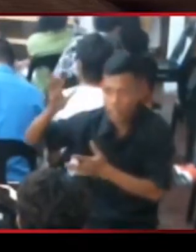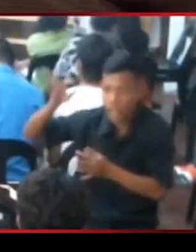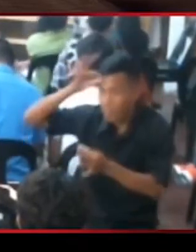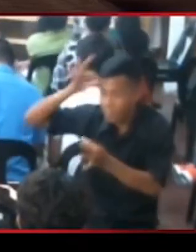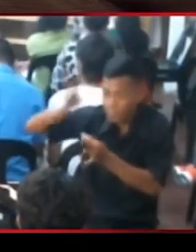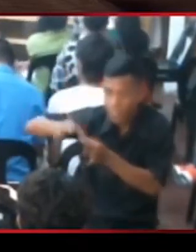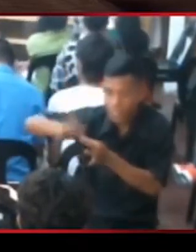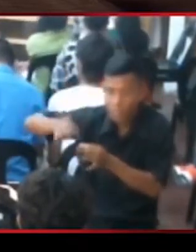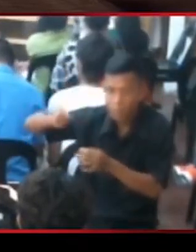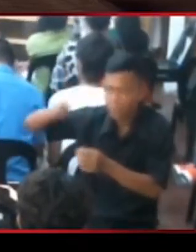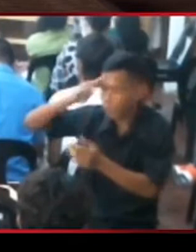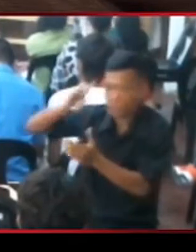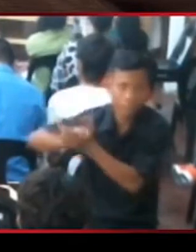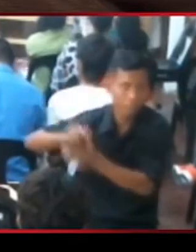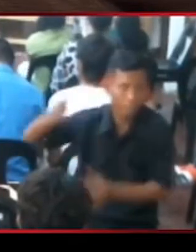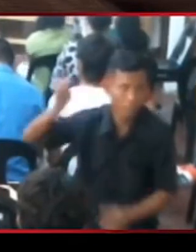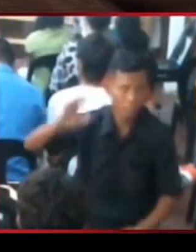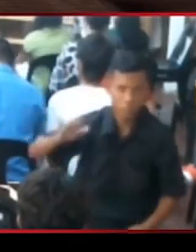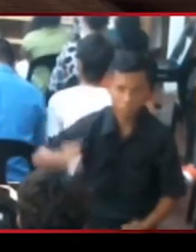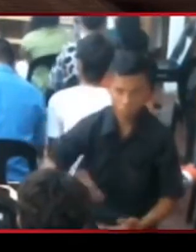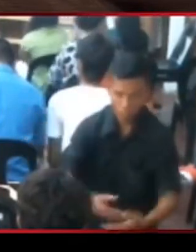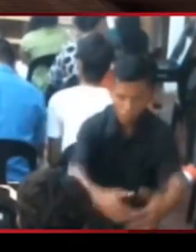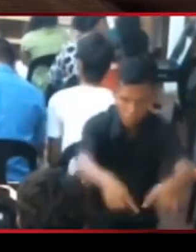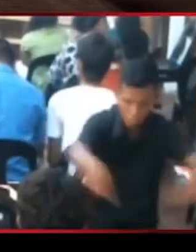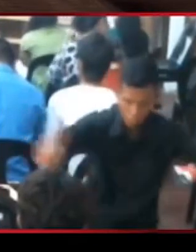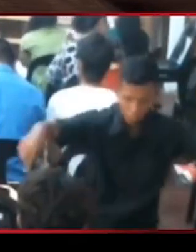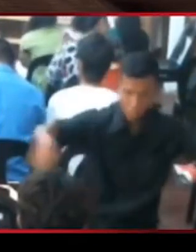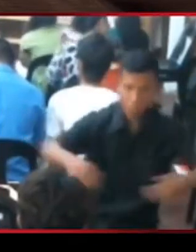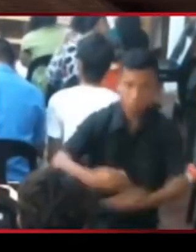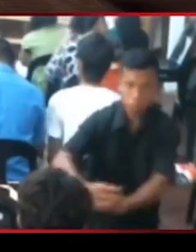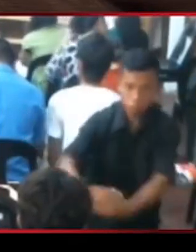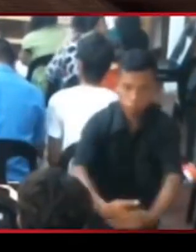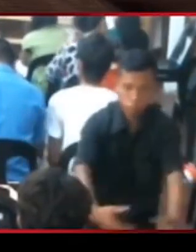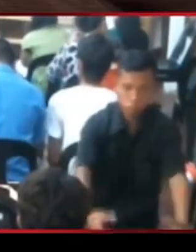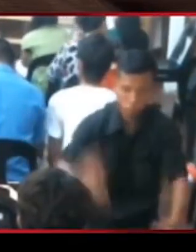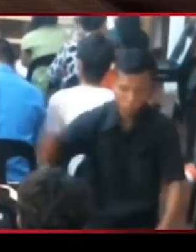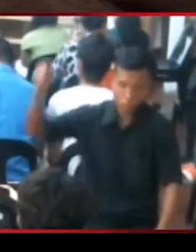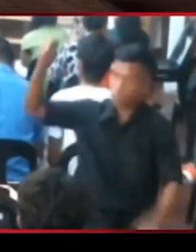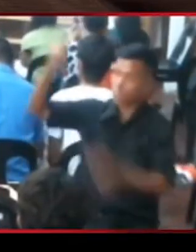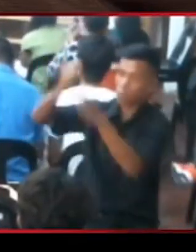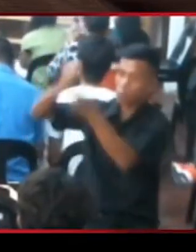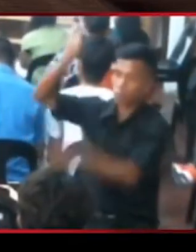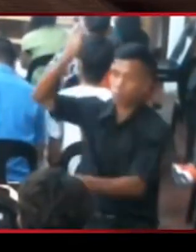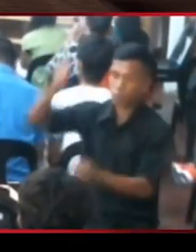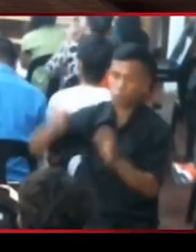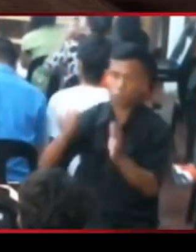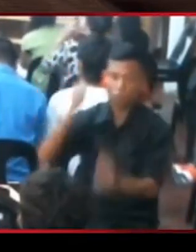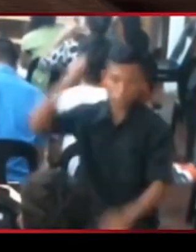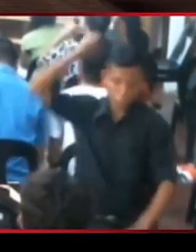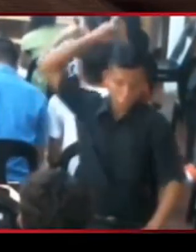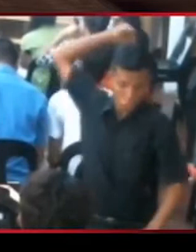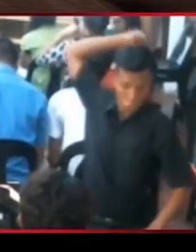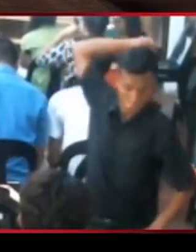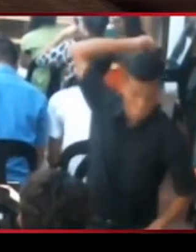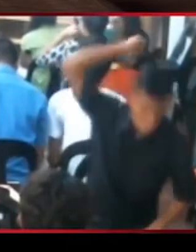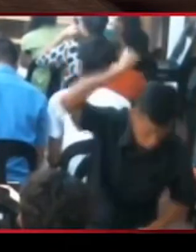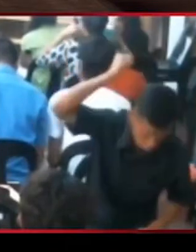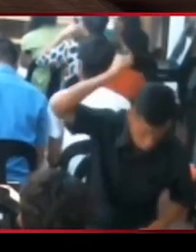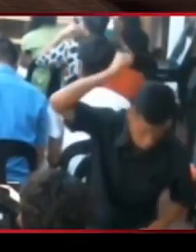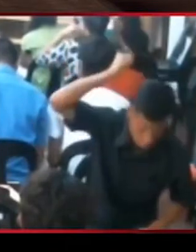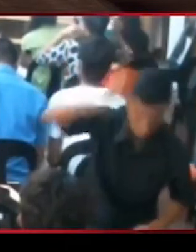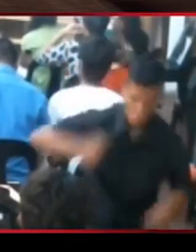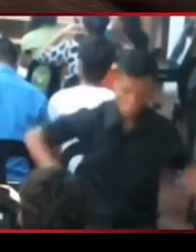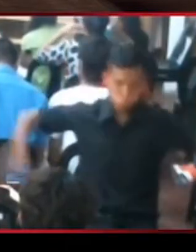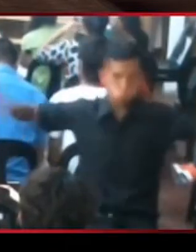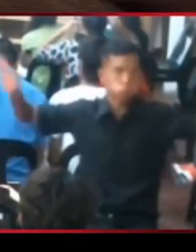believe God. And as he was going like this, God says, okay, stop. I know your mind.